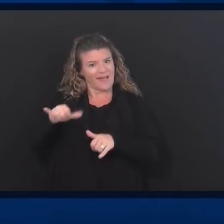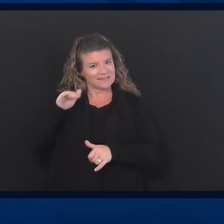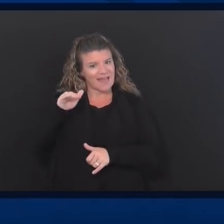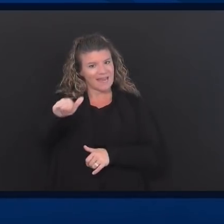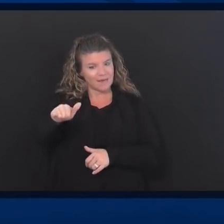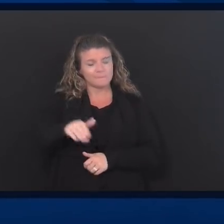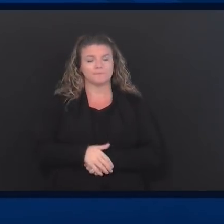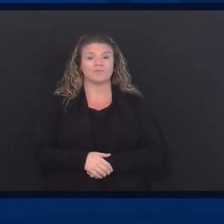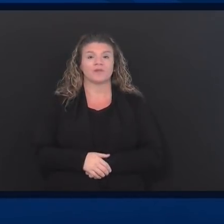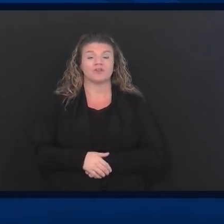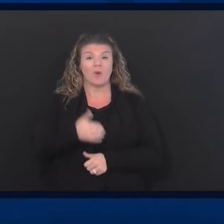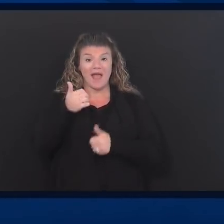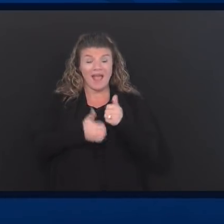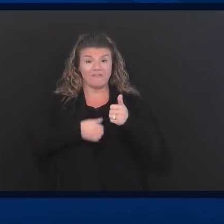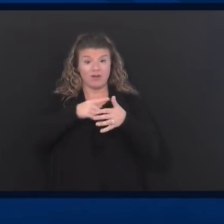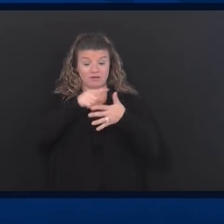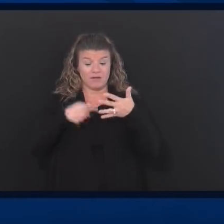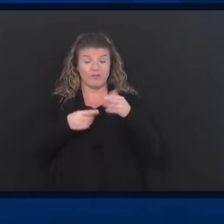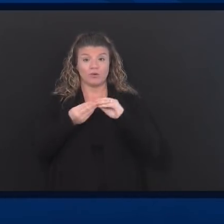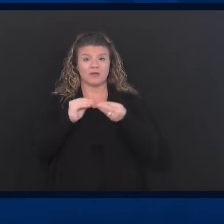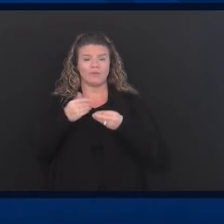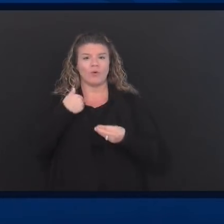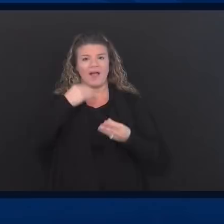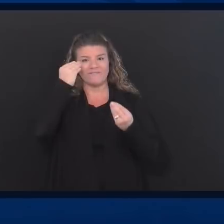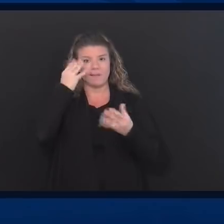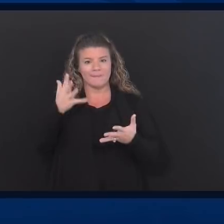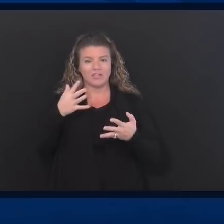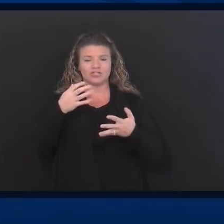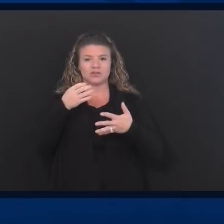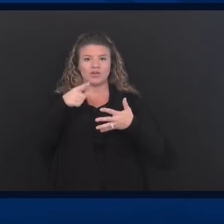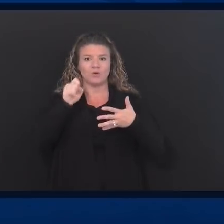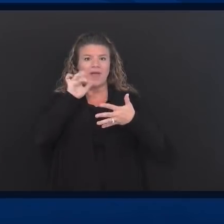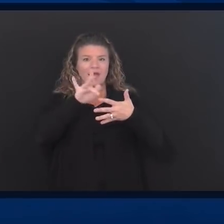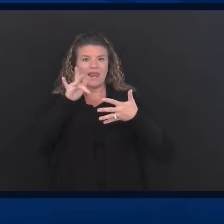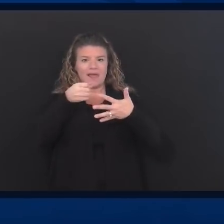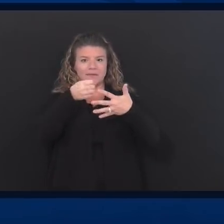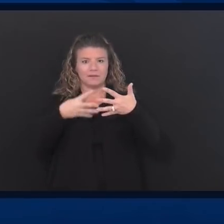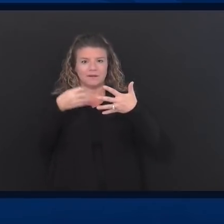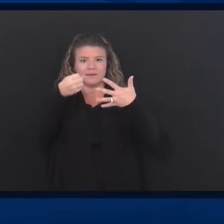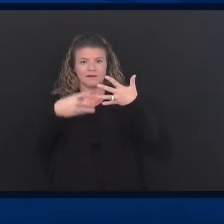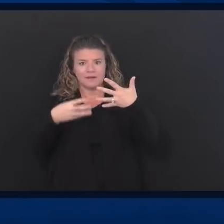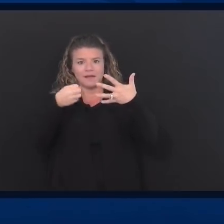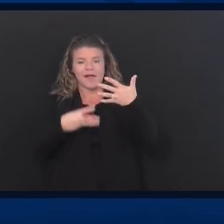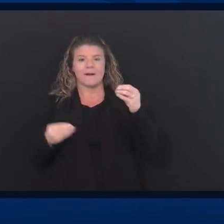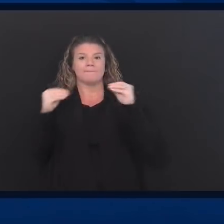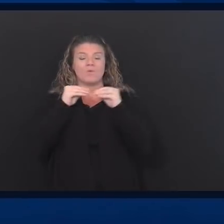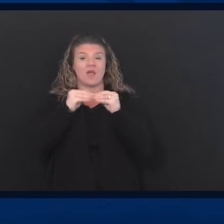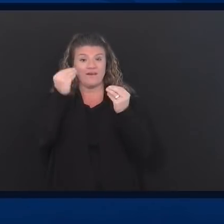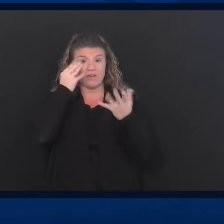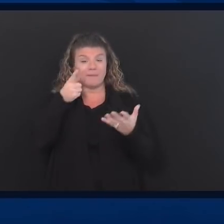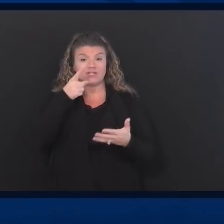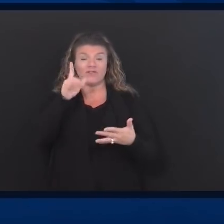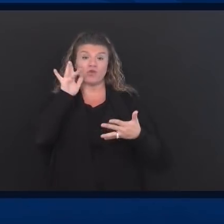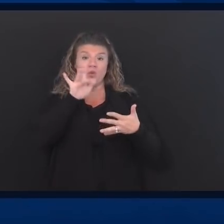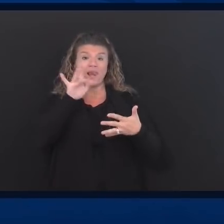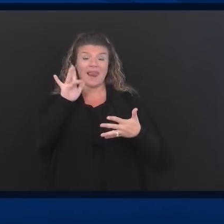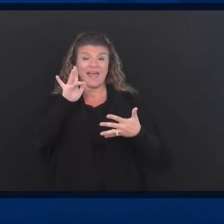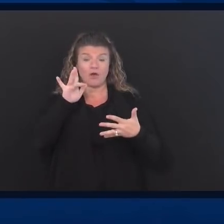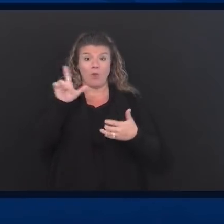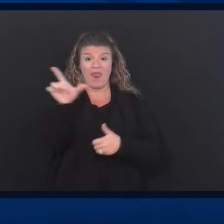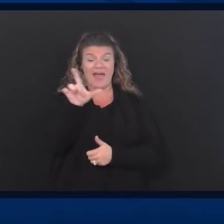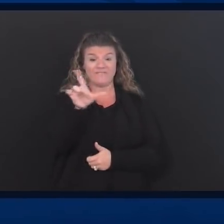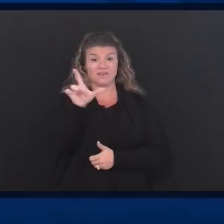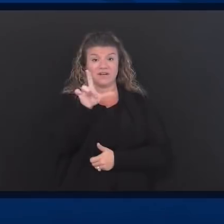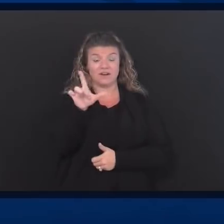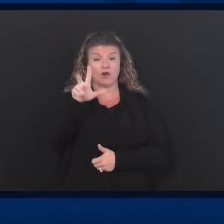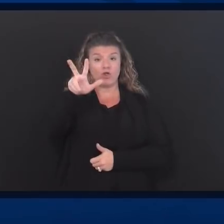each of these numbers, you've got some information below that you can click to get more information on. So if we click on that one on the left,